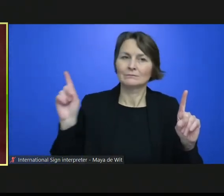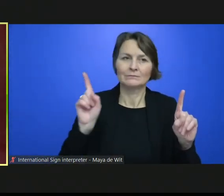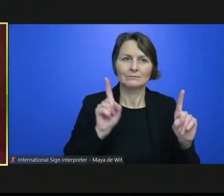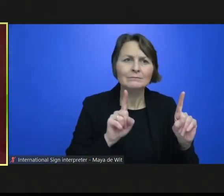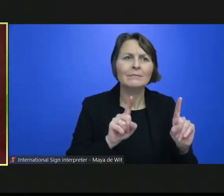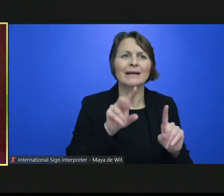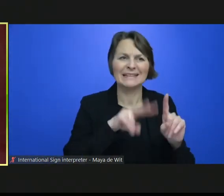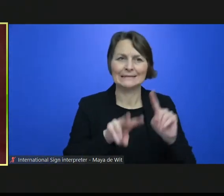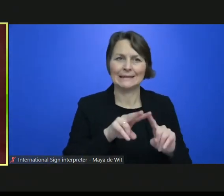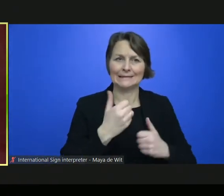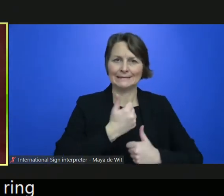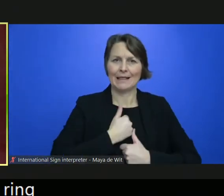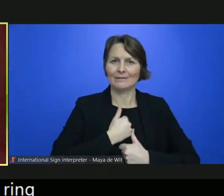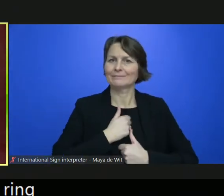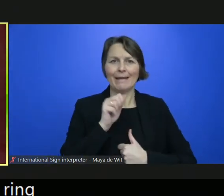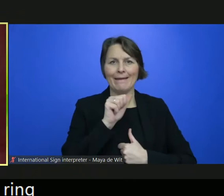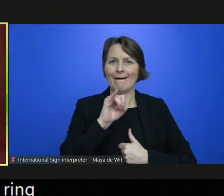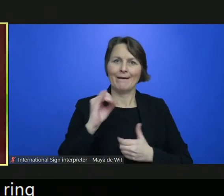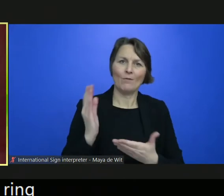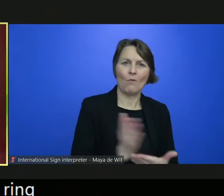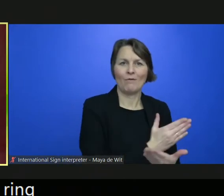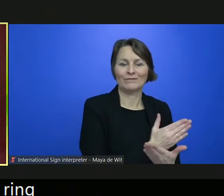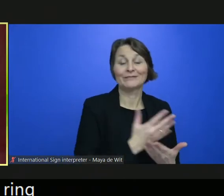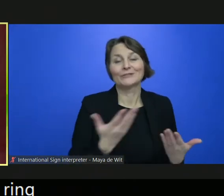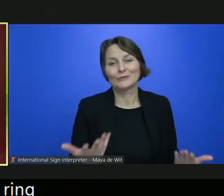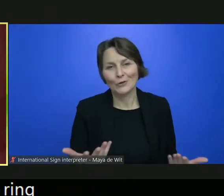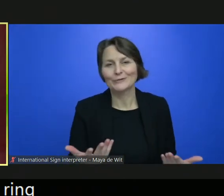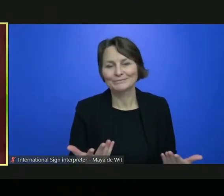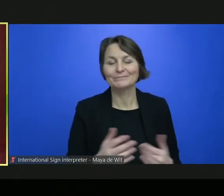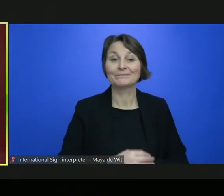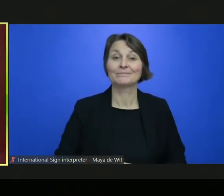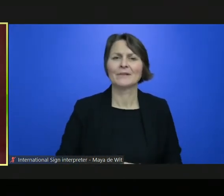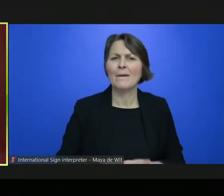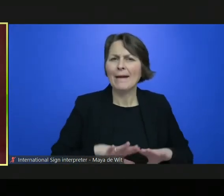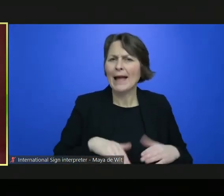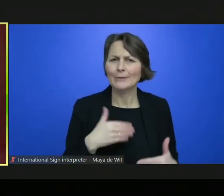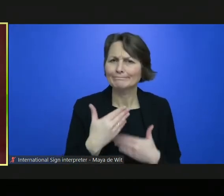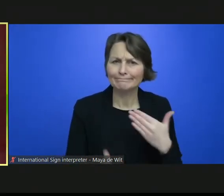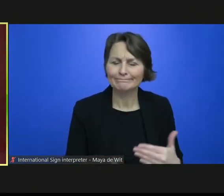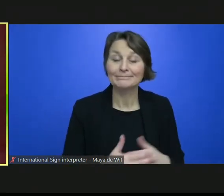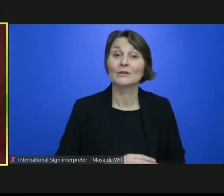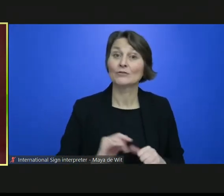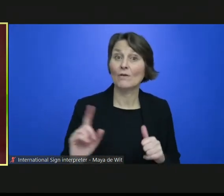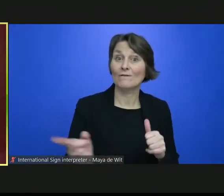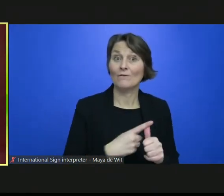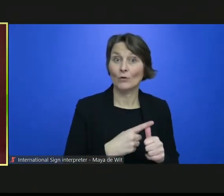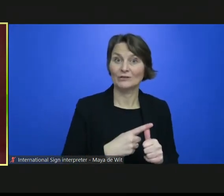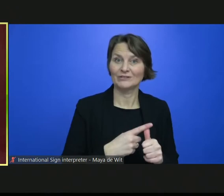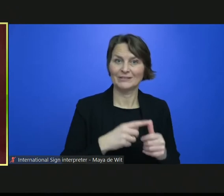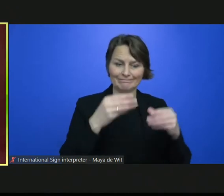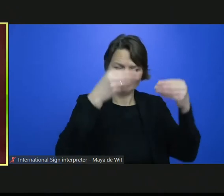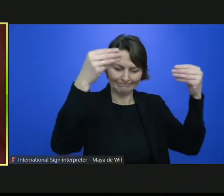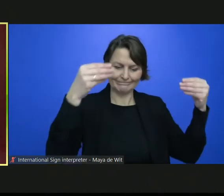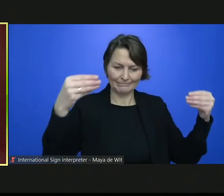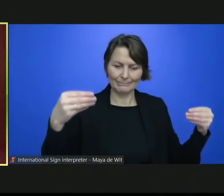we are making progress. The first such white paper, Recruitment AI Has a Disability Problem, by Salin, such a pity